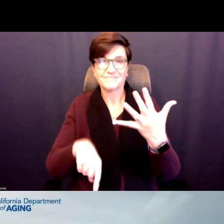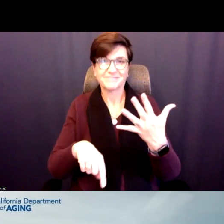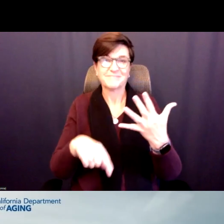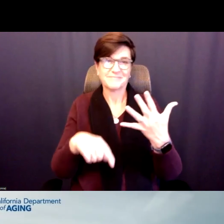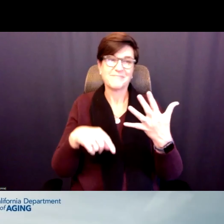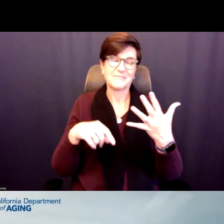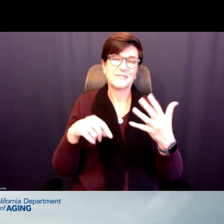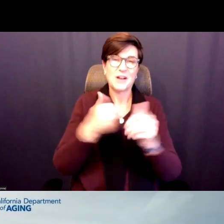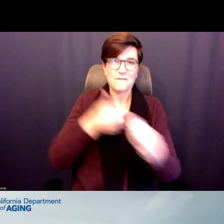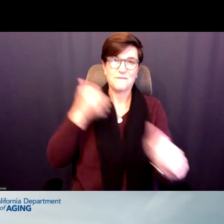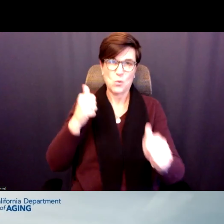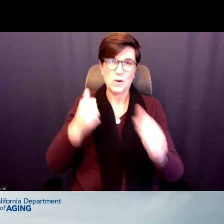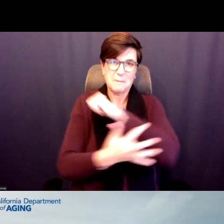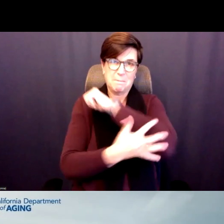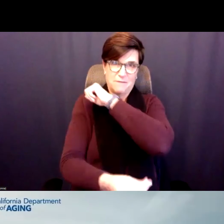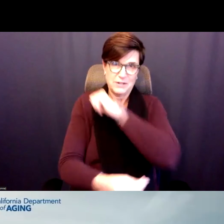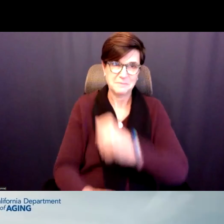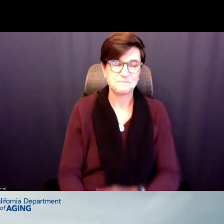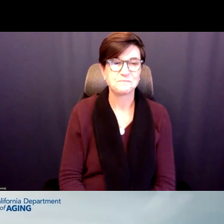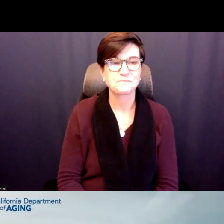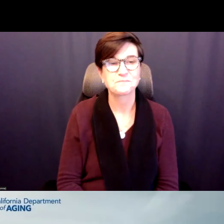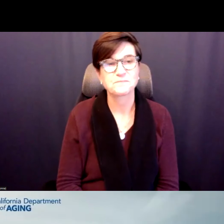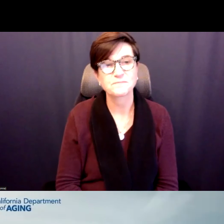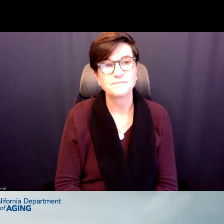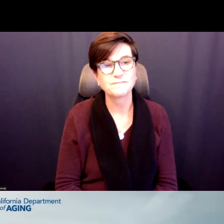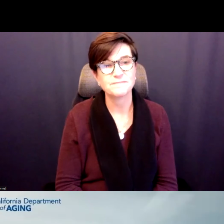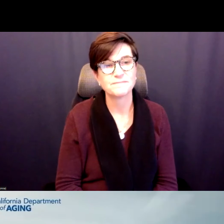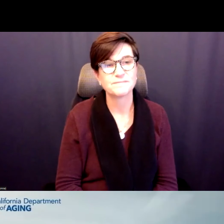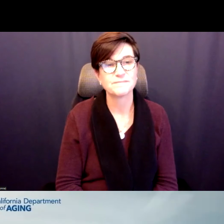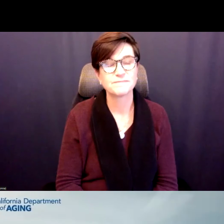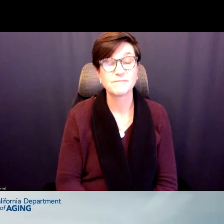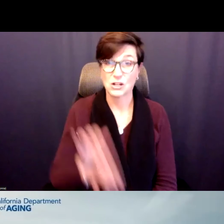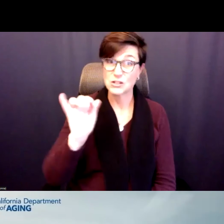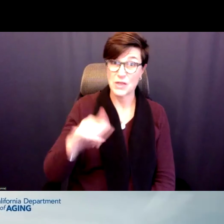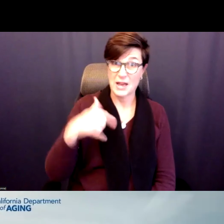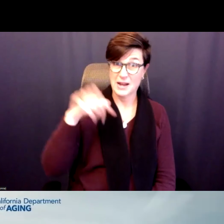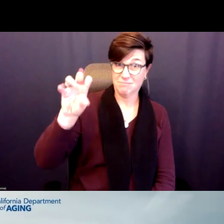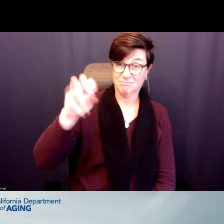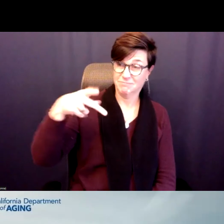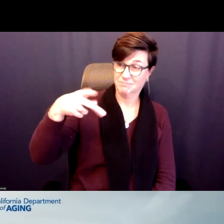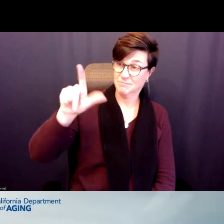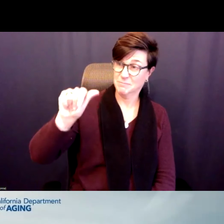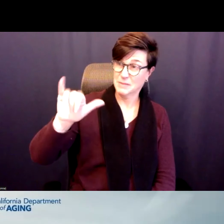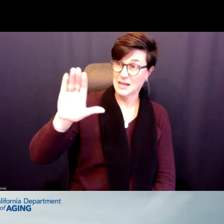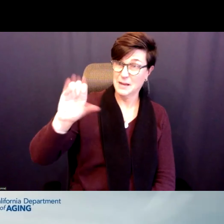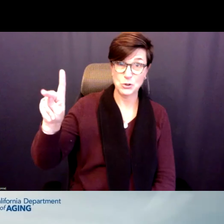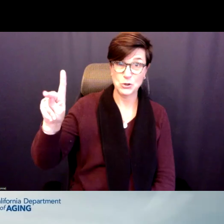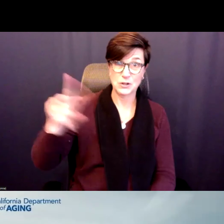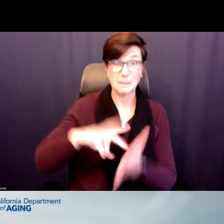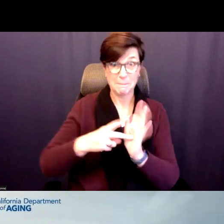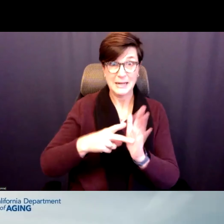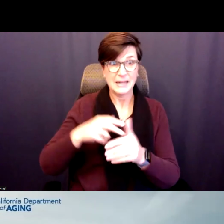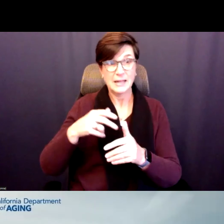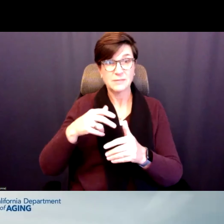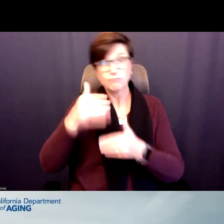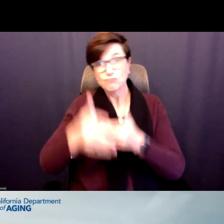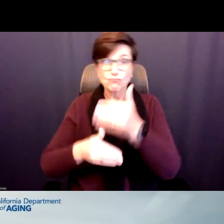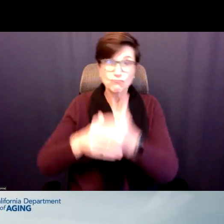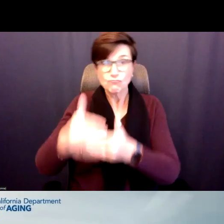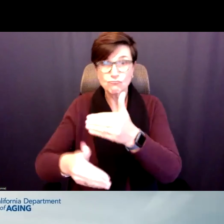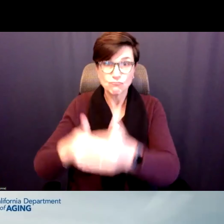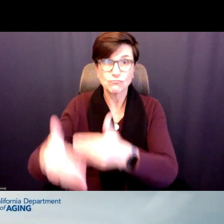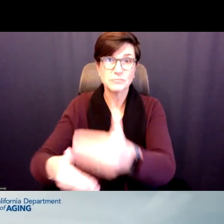So the local playbook that I mentioned, this is the cover page to it. We built this out over 2 years ago because the master plan was launched